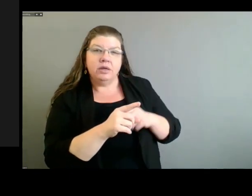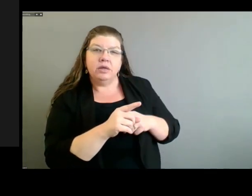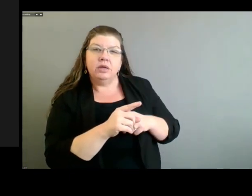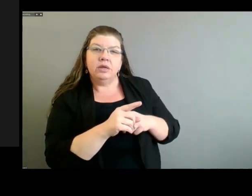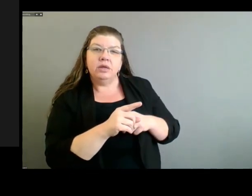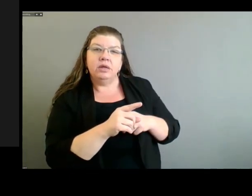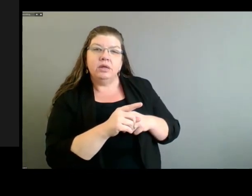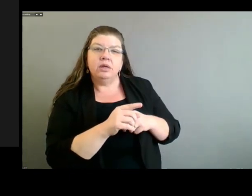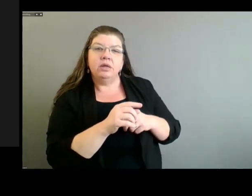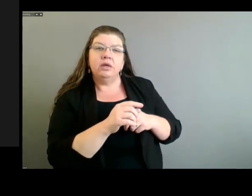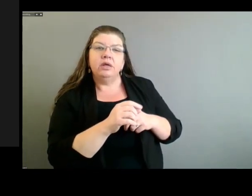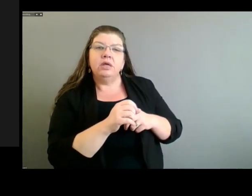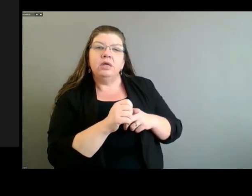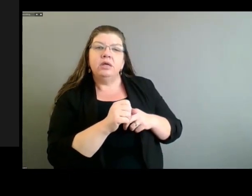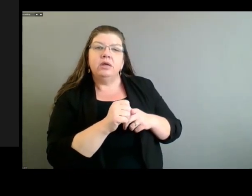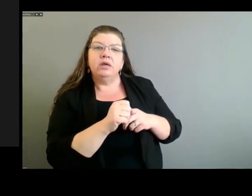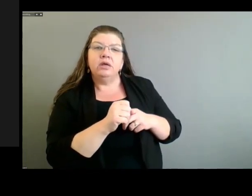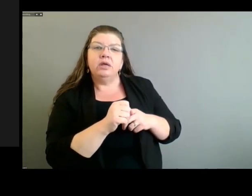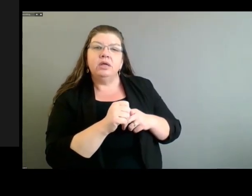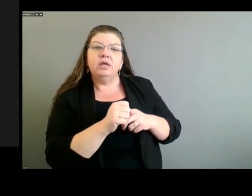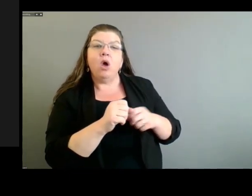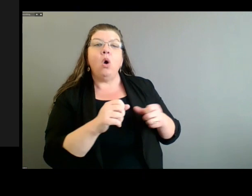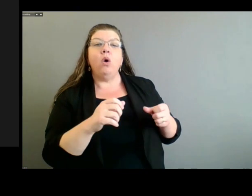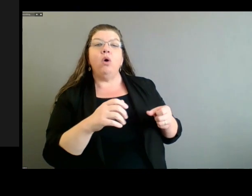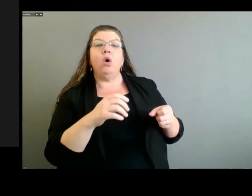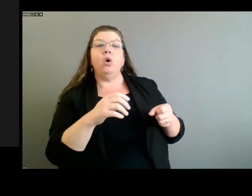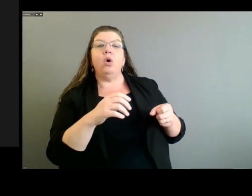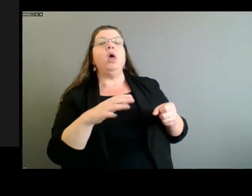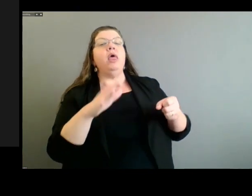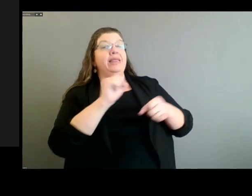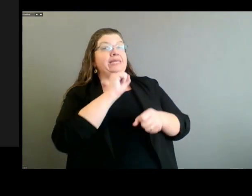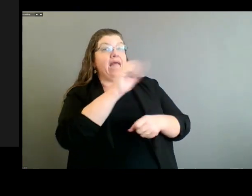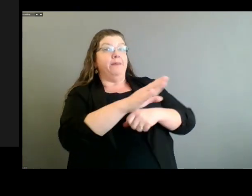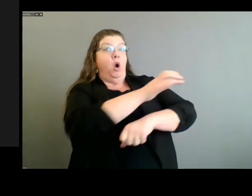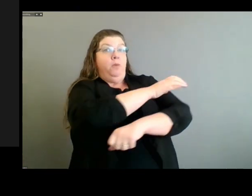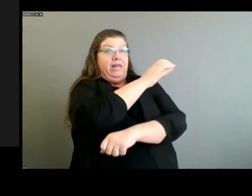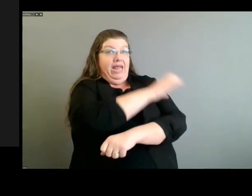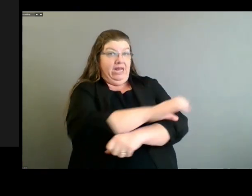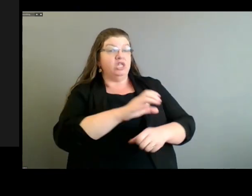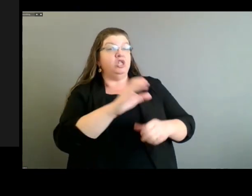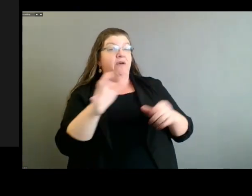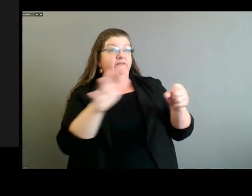you have an estimate of how many appointments are filled up, either per day or just in total?